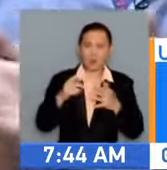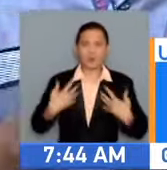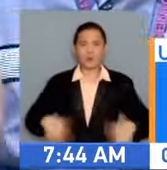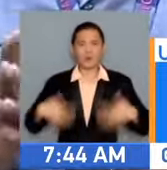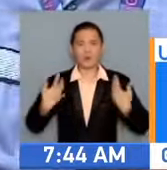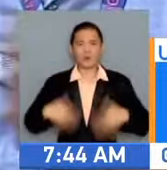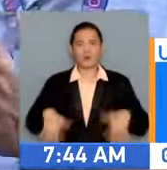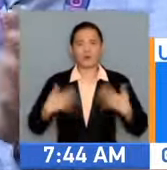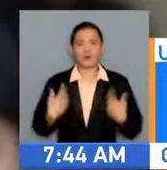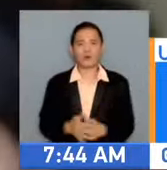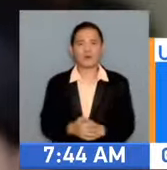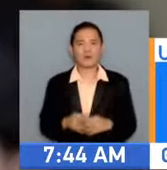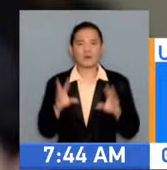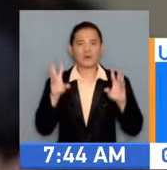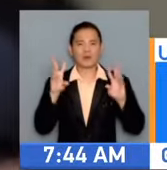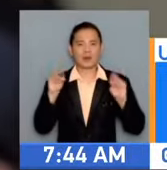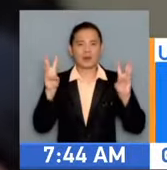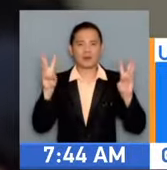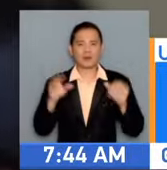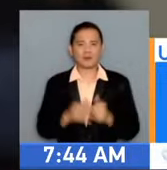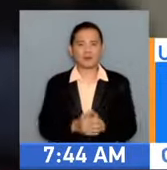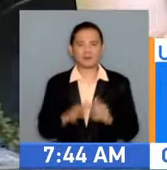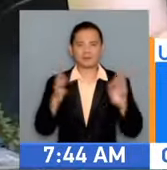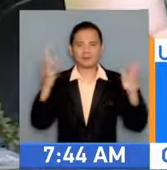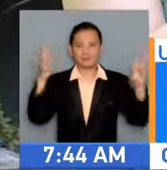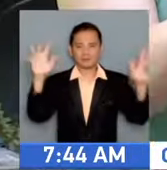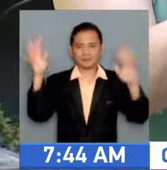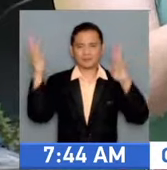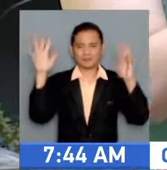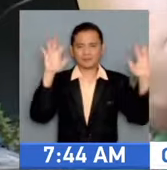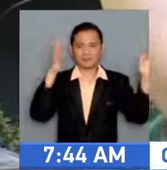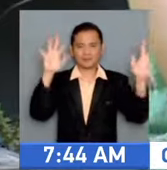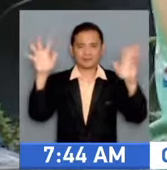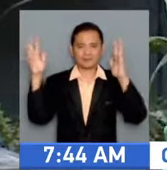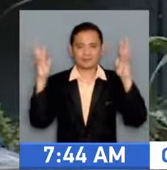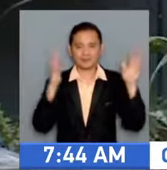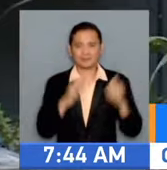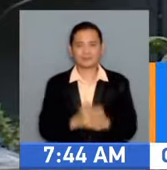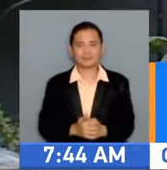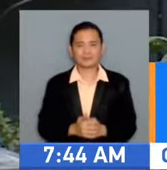All right, so ano na ang ating, ano na ilita po yung ating ano, score.